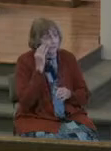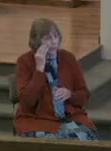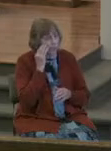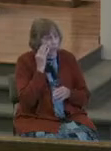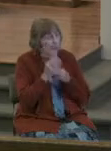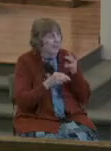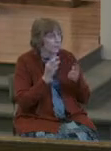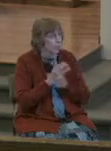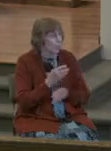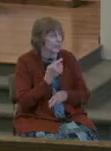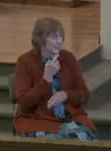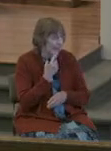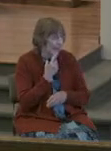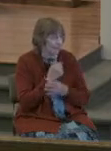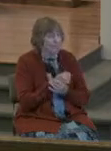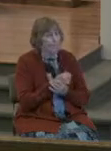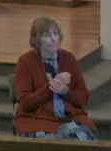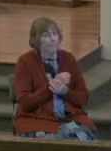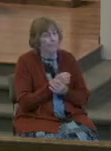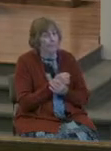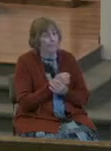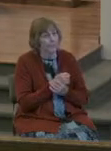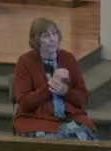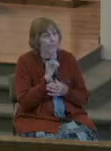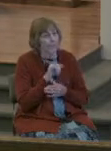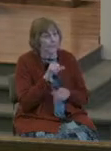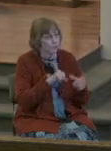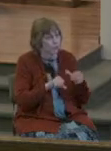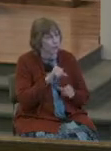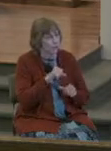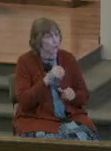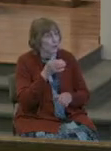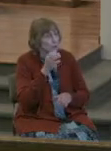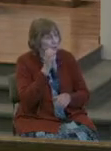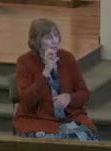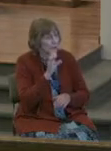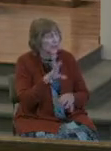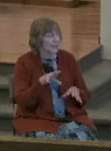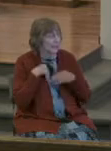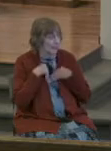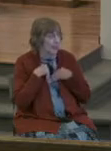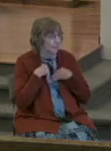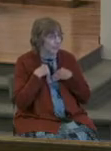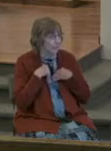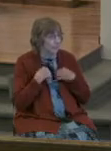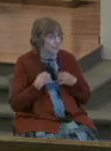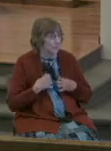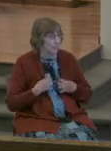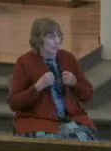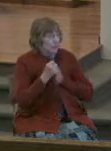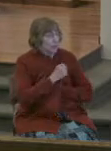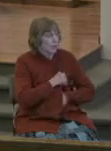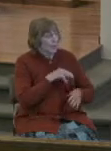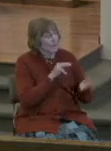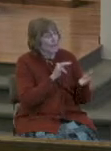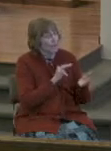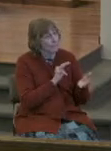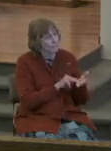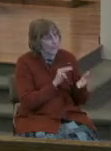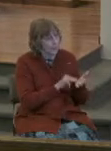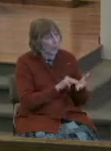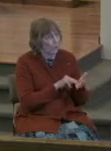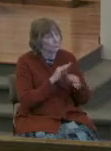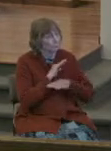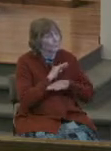world looks at it, that social drinking and things like that are accepted, so they have medically defined problems. Well, let's go a little